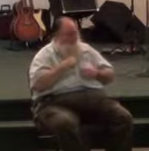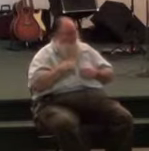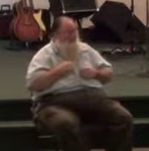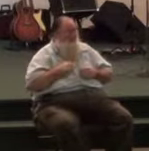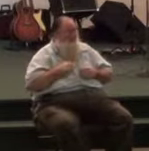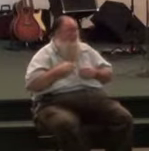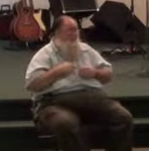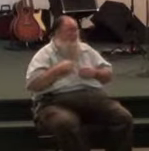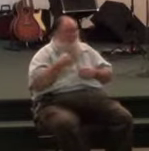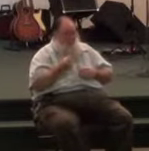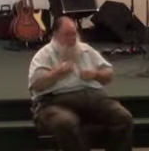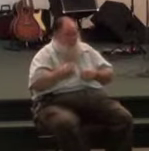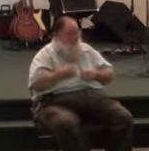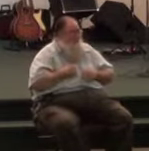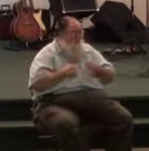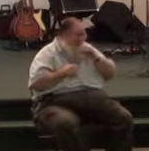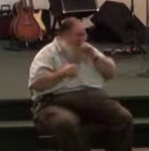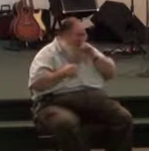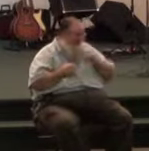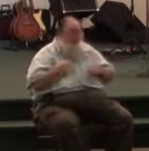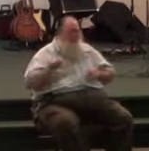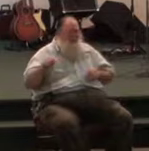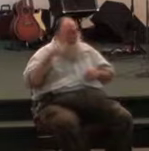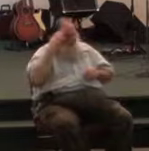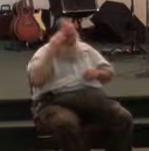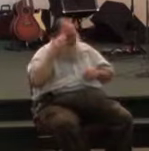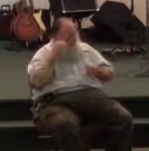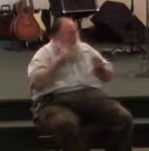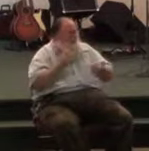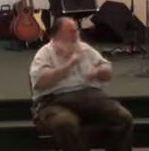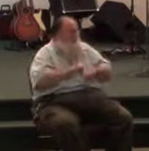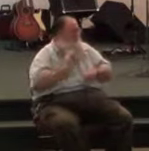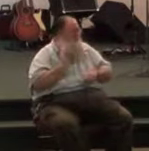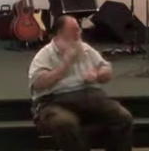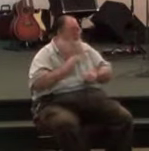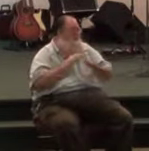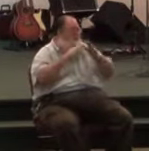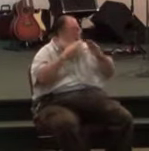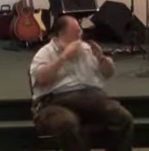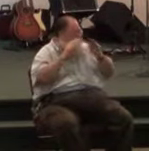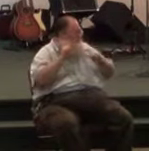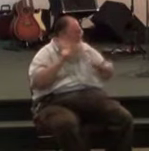to fix a spot back there that wouldn't quit leaking. He knows everything about what we've done.